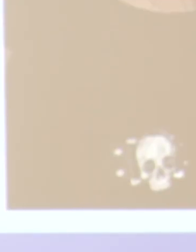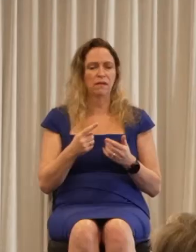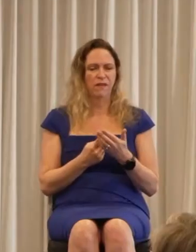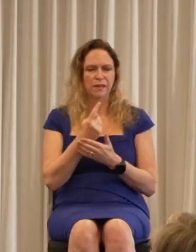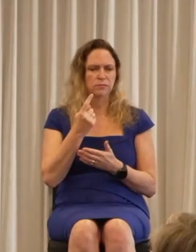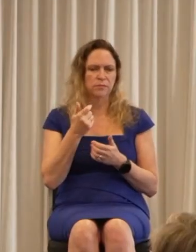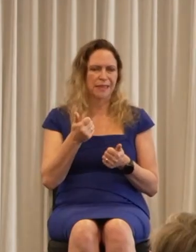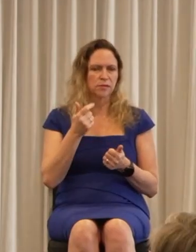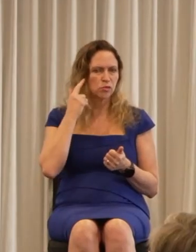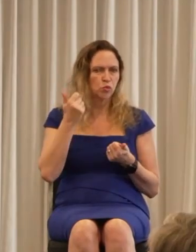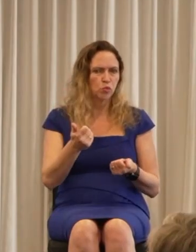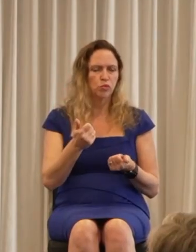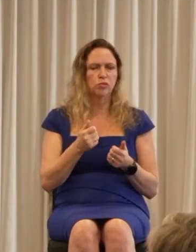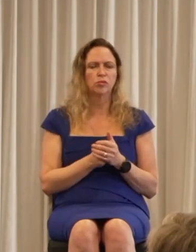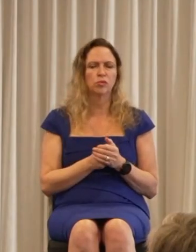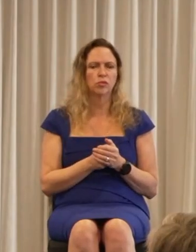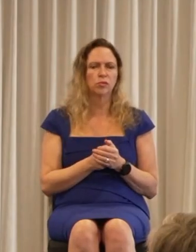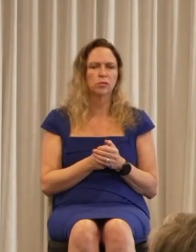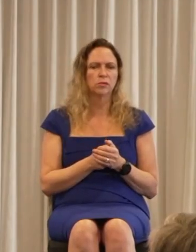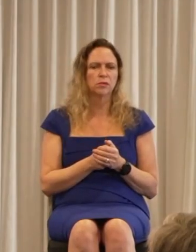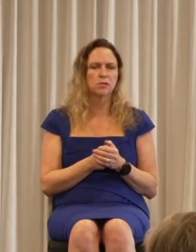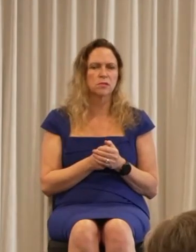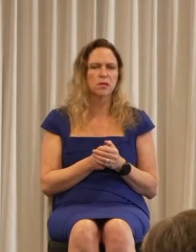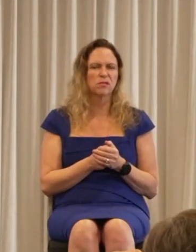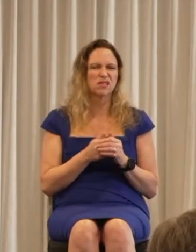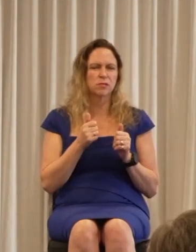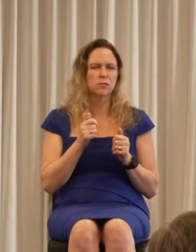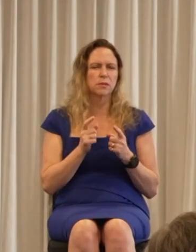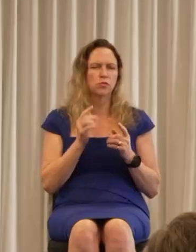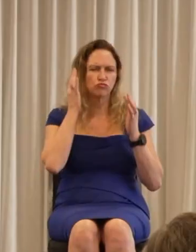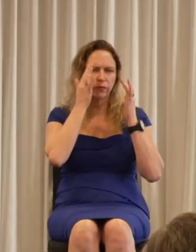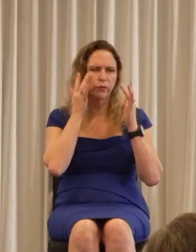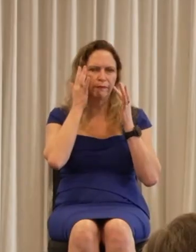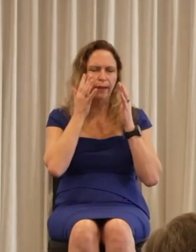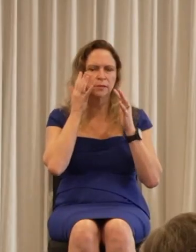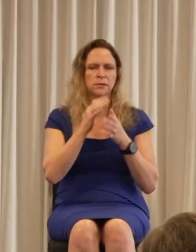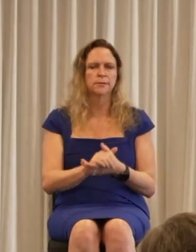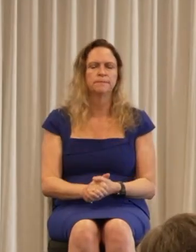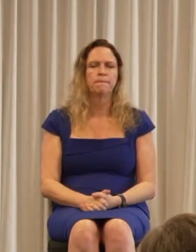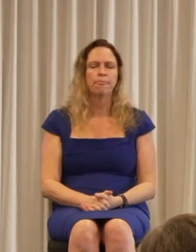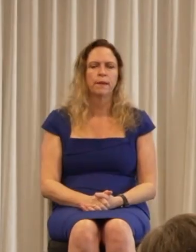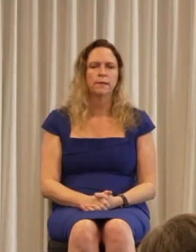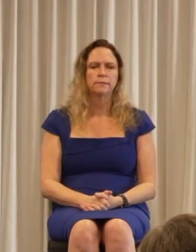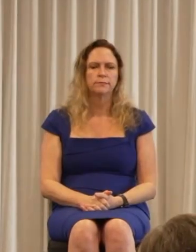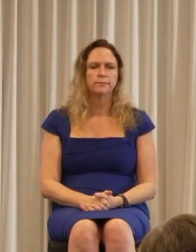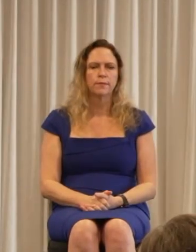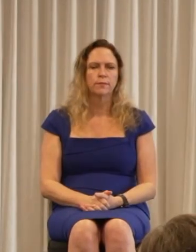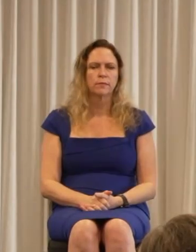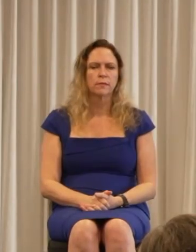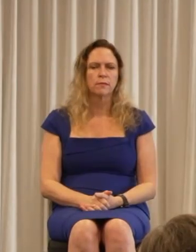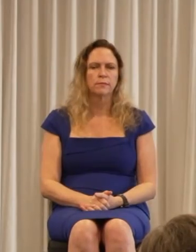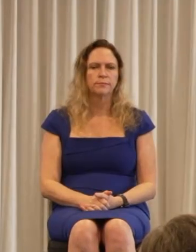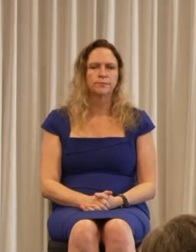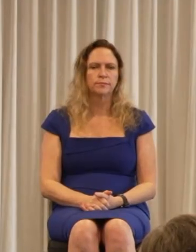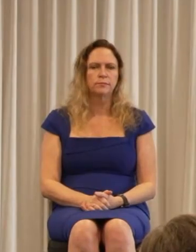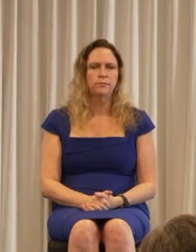great. That art of reflection. I'll let you talk more about this slide. So we did you saw